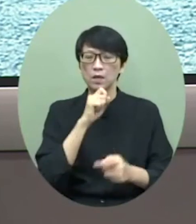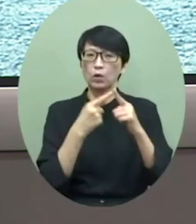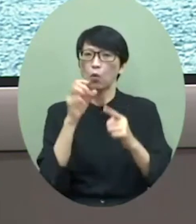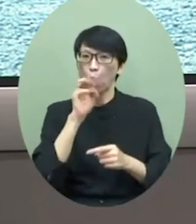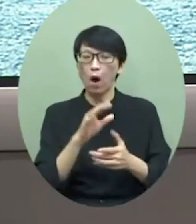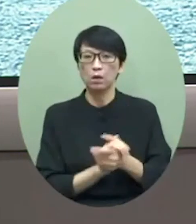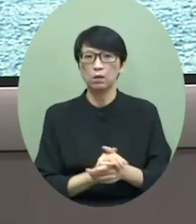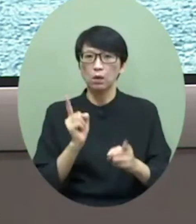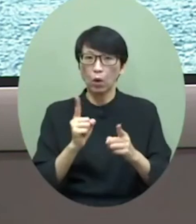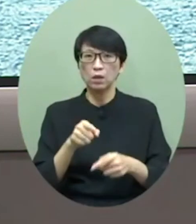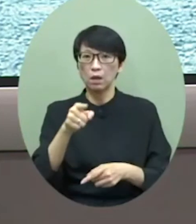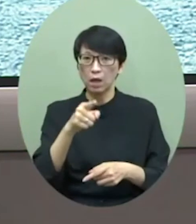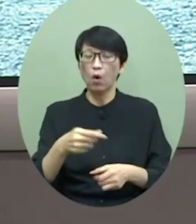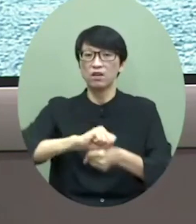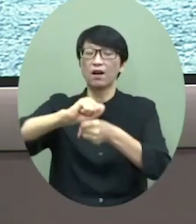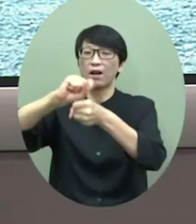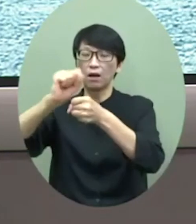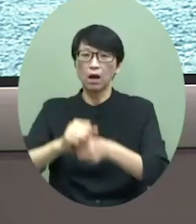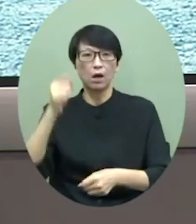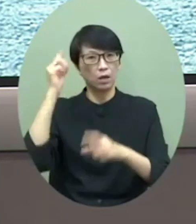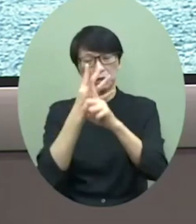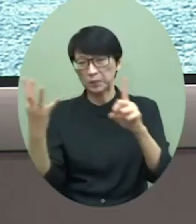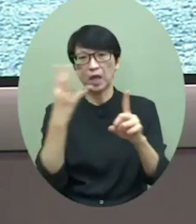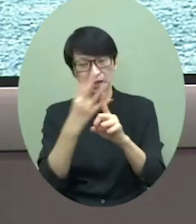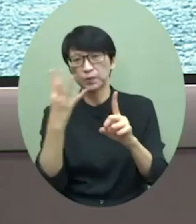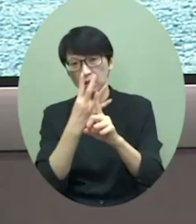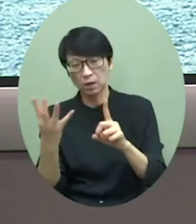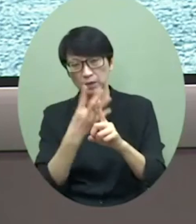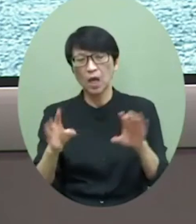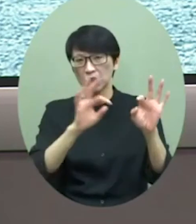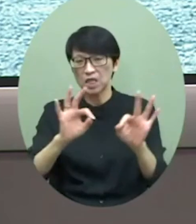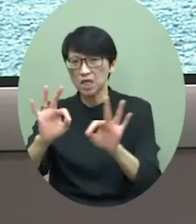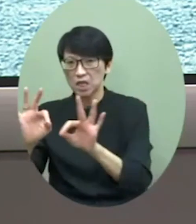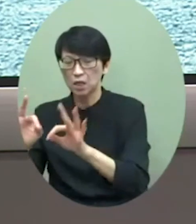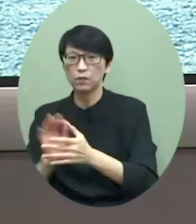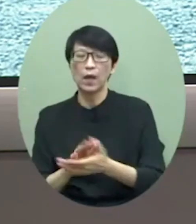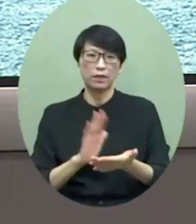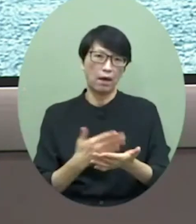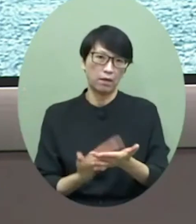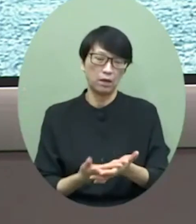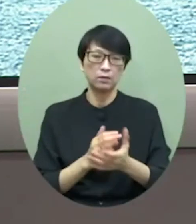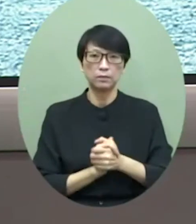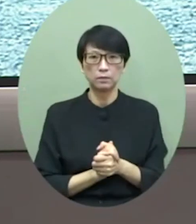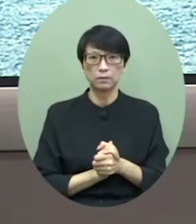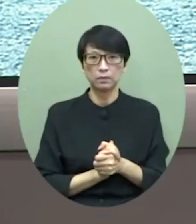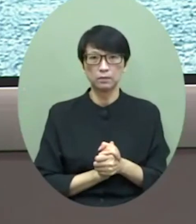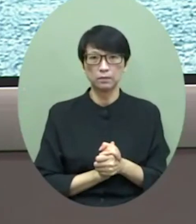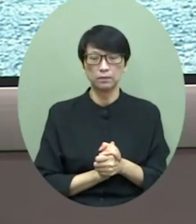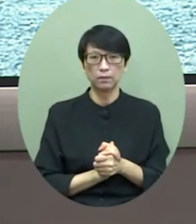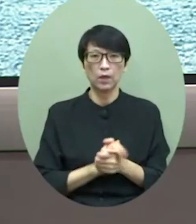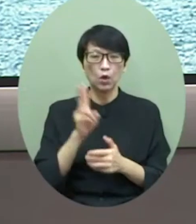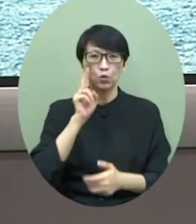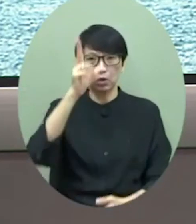that with the current epidemic, that's not something we can do. But people may say that you can keep